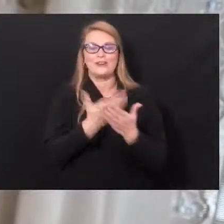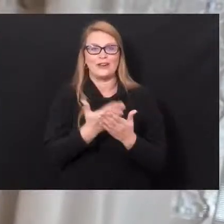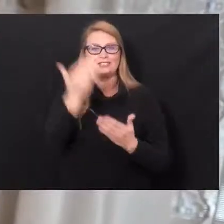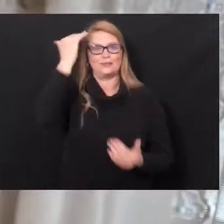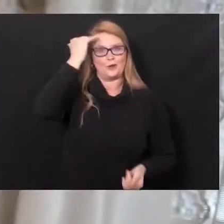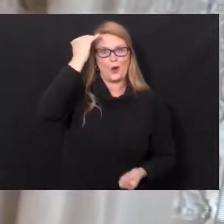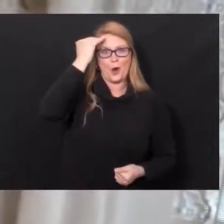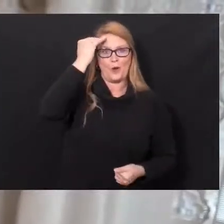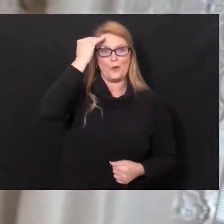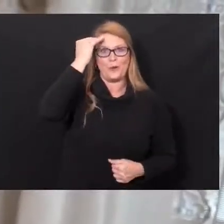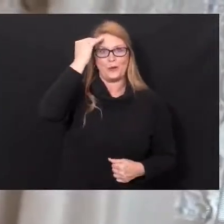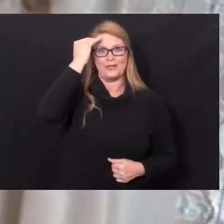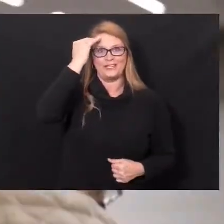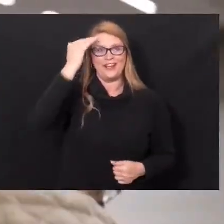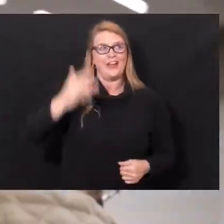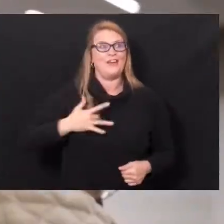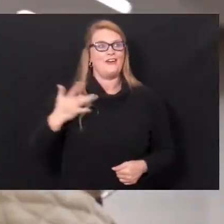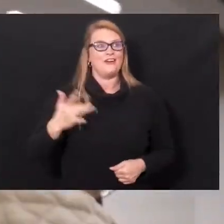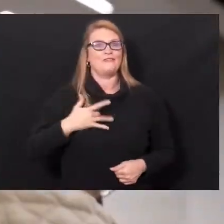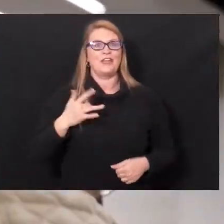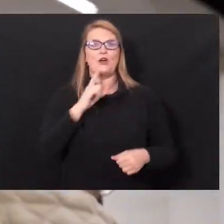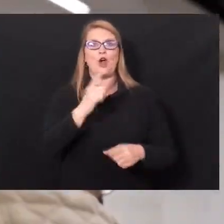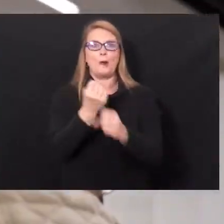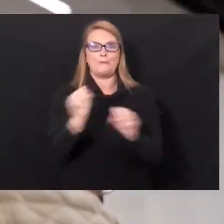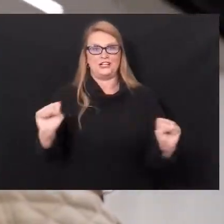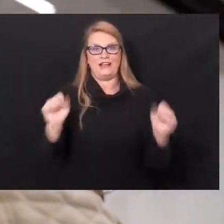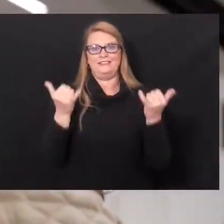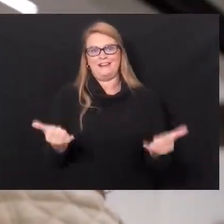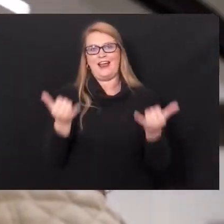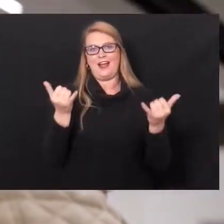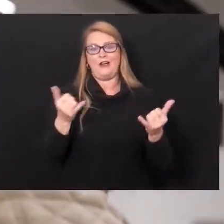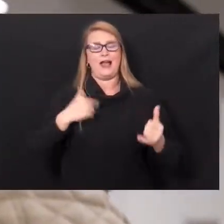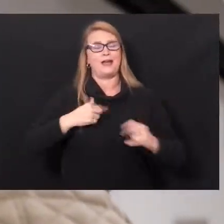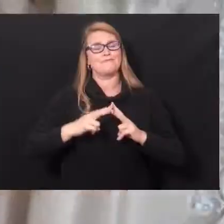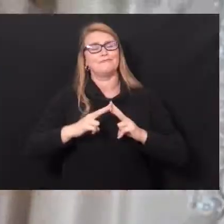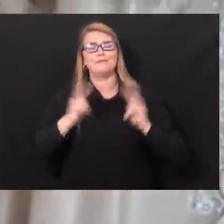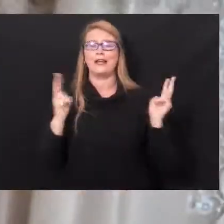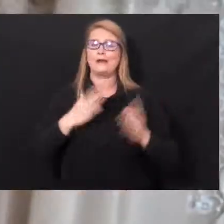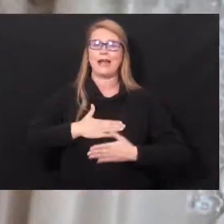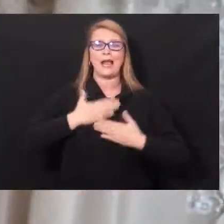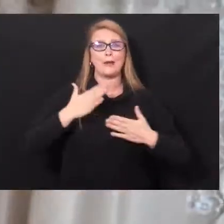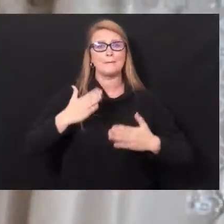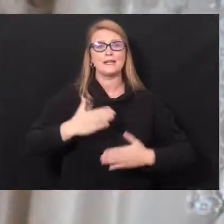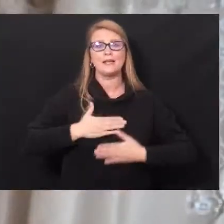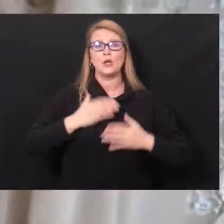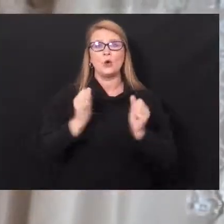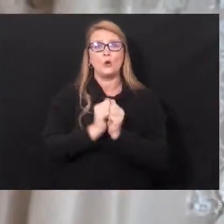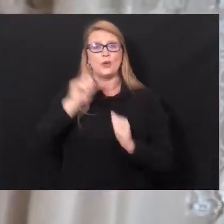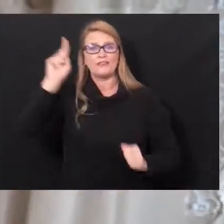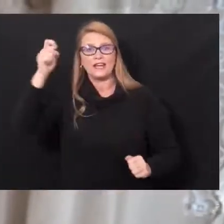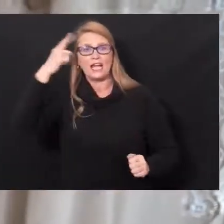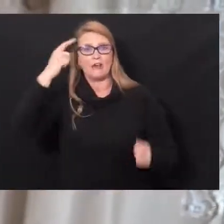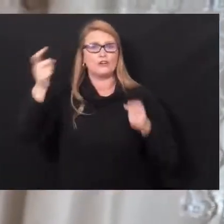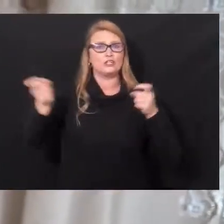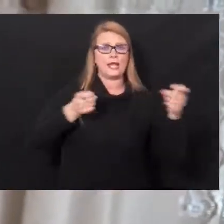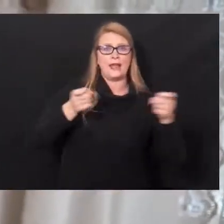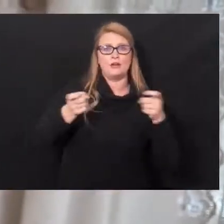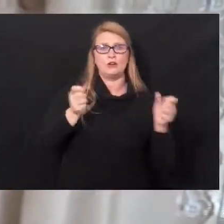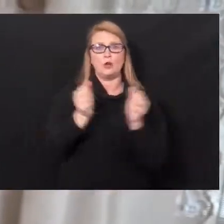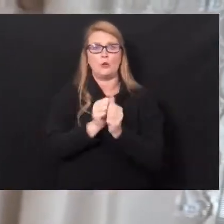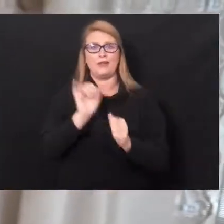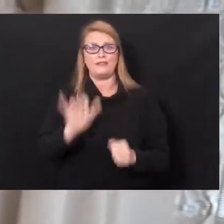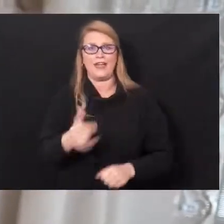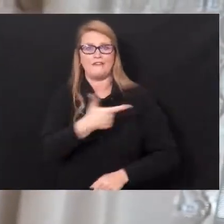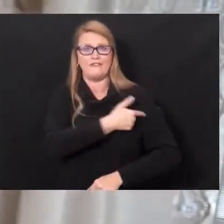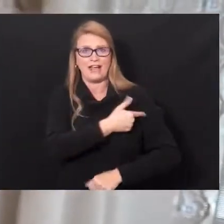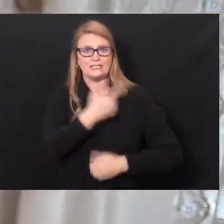that you feel like you are protected. I am very happy with the way that the governor has handled the vaccination.